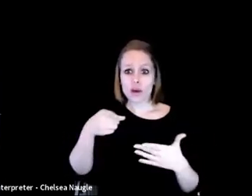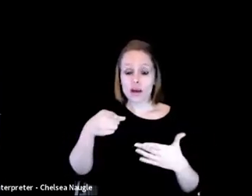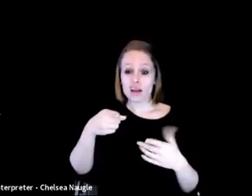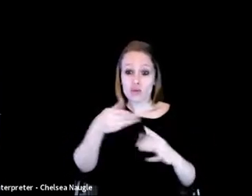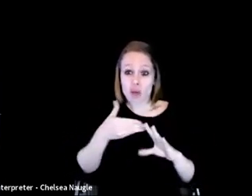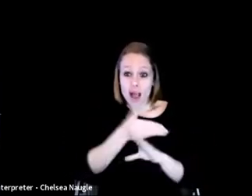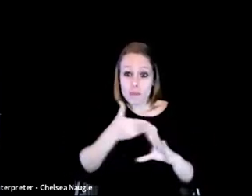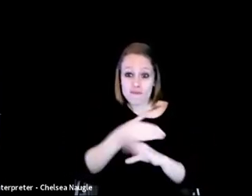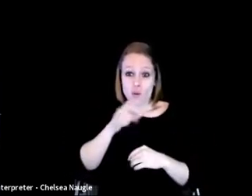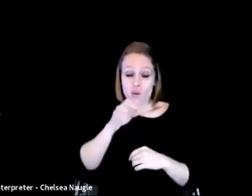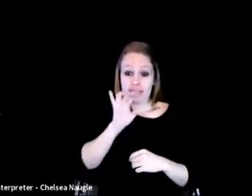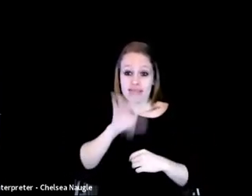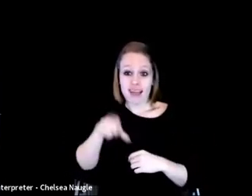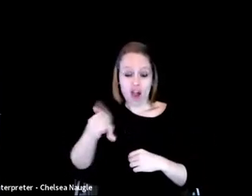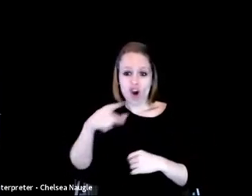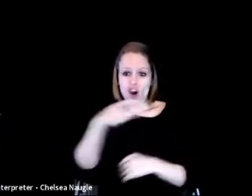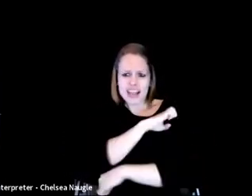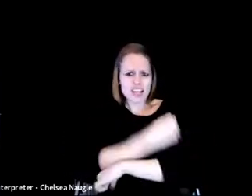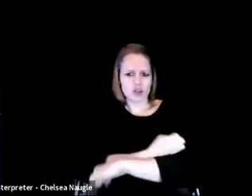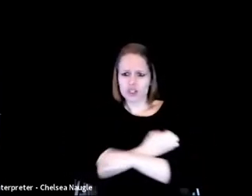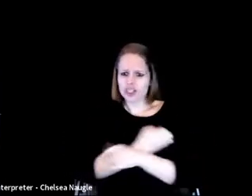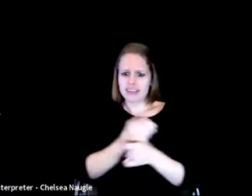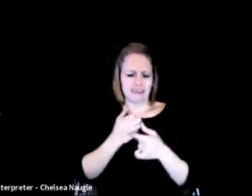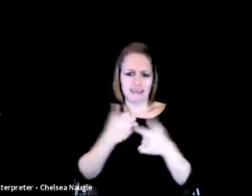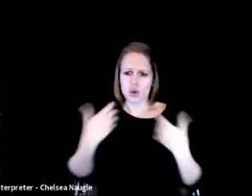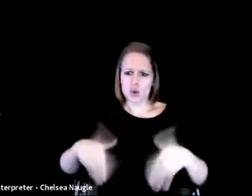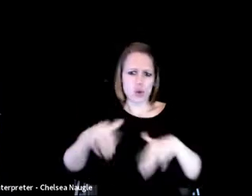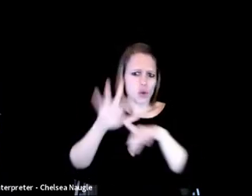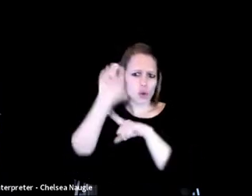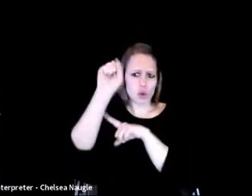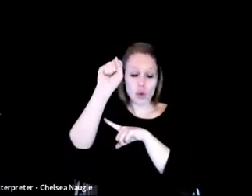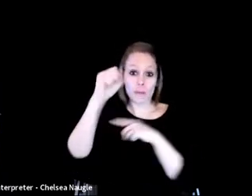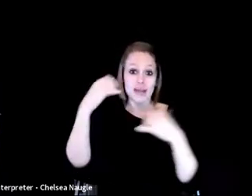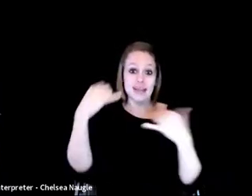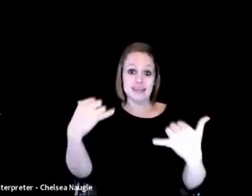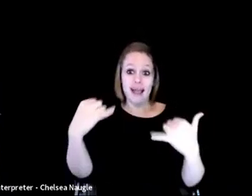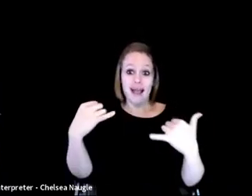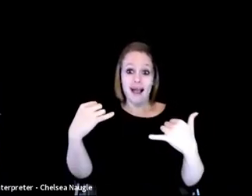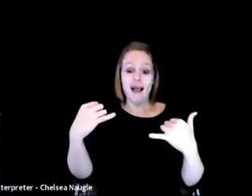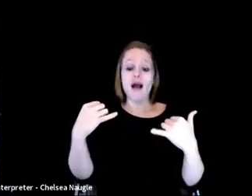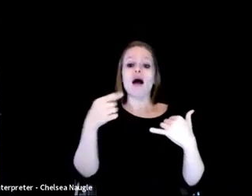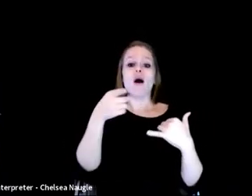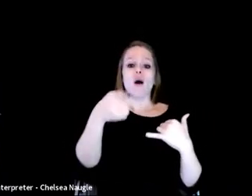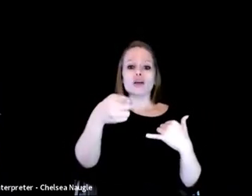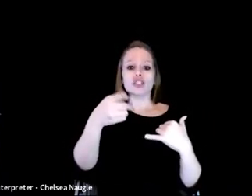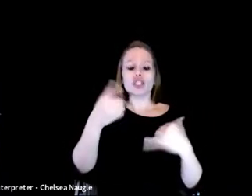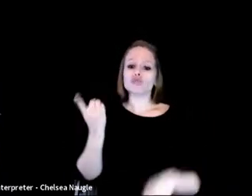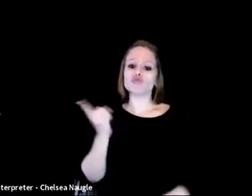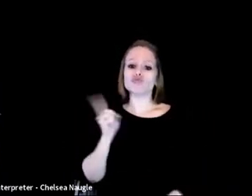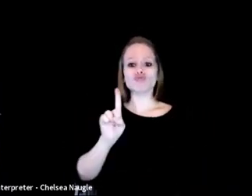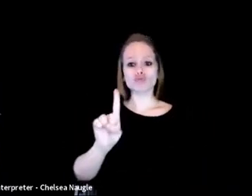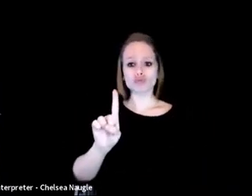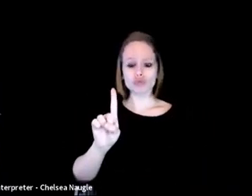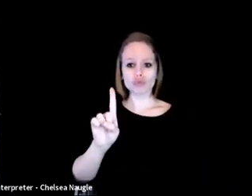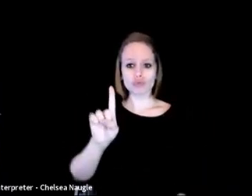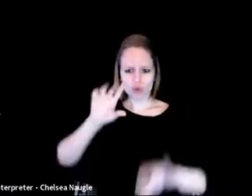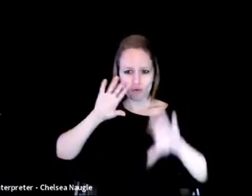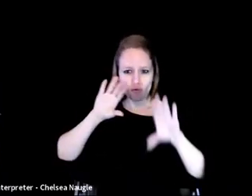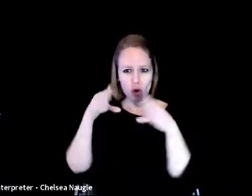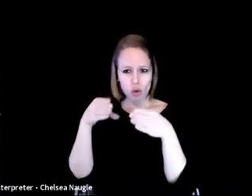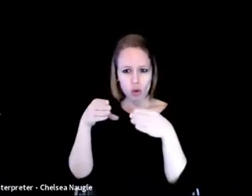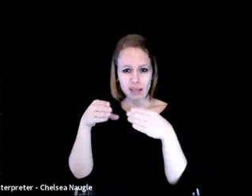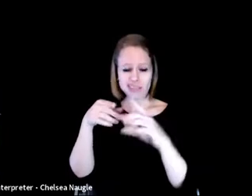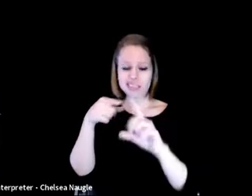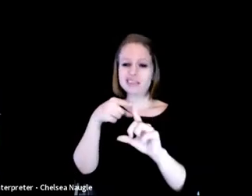before this. Now she's able to go over, be very focused. This is a child with really significant vision loss.